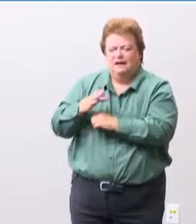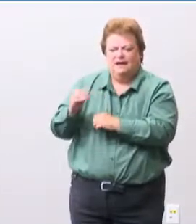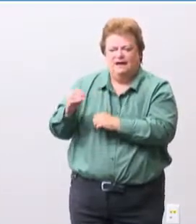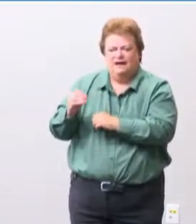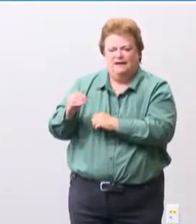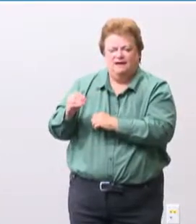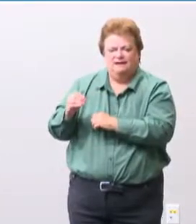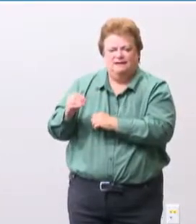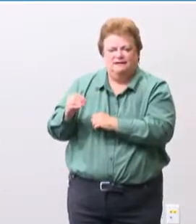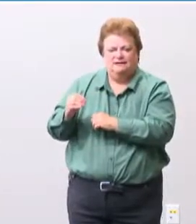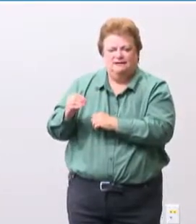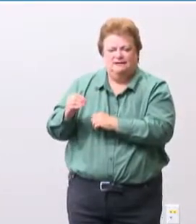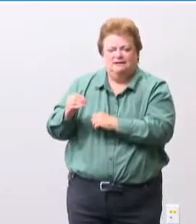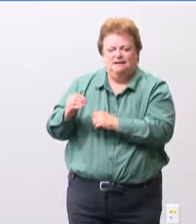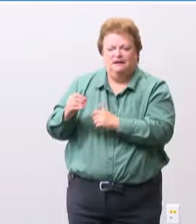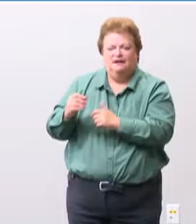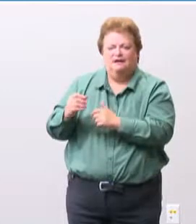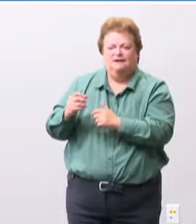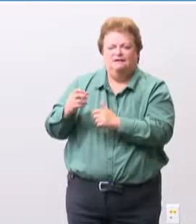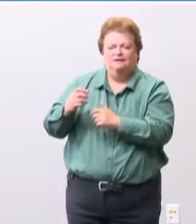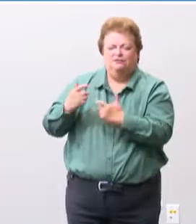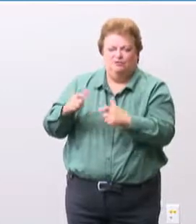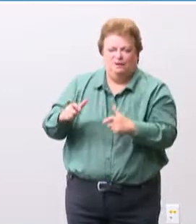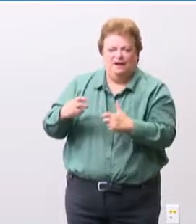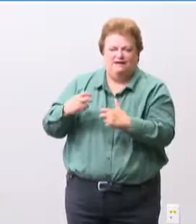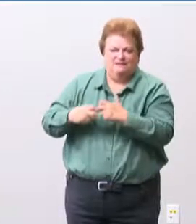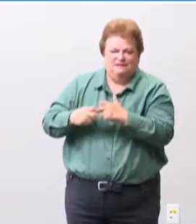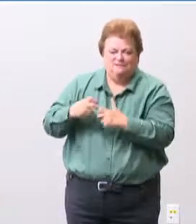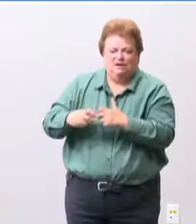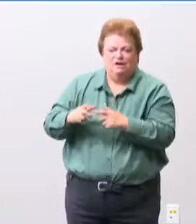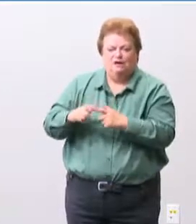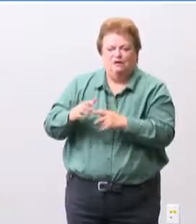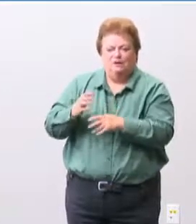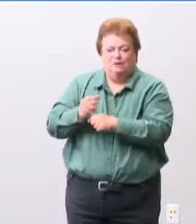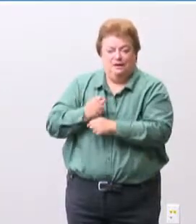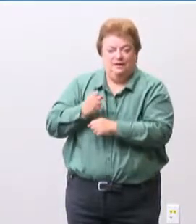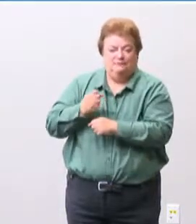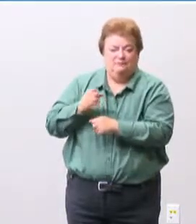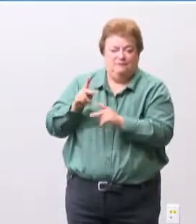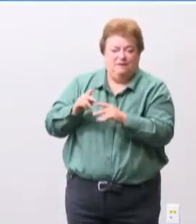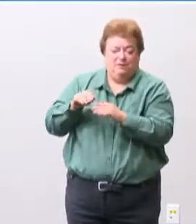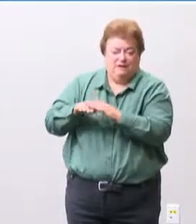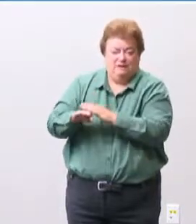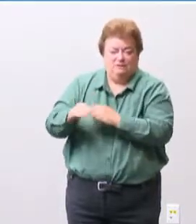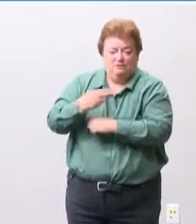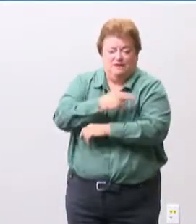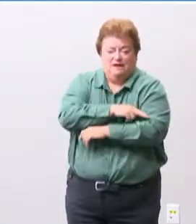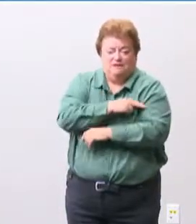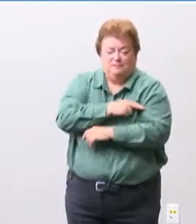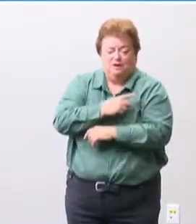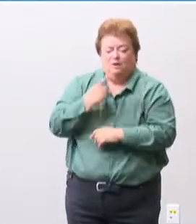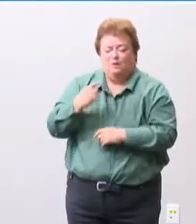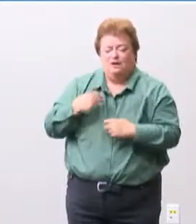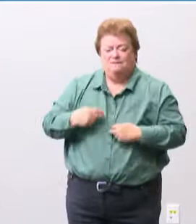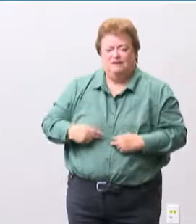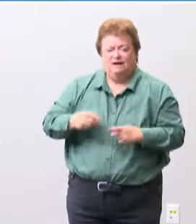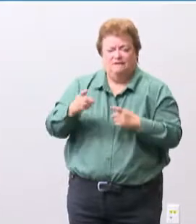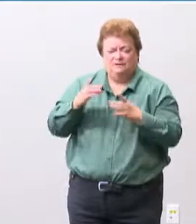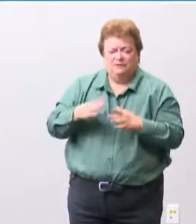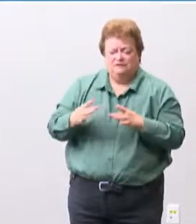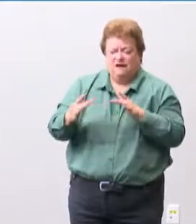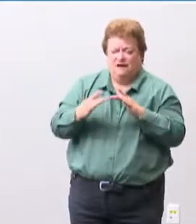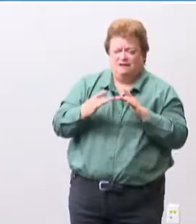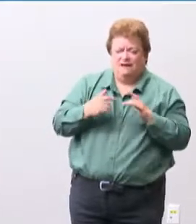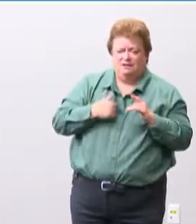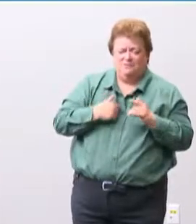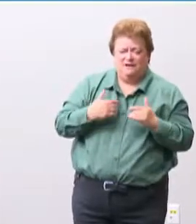smaller, a real great difficulty in getting hospitalizations. One of the health directors contacted me this